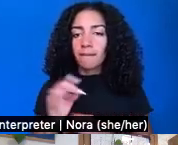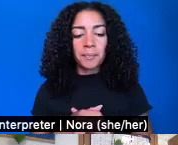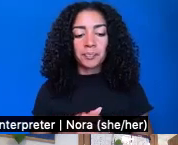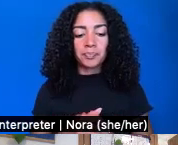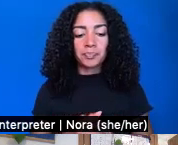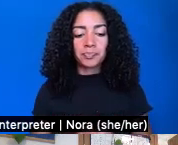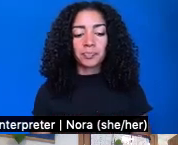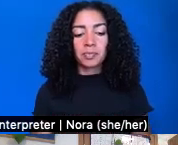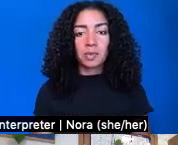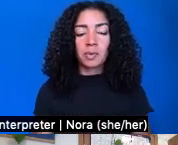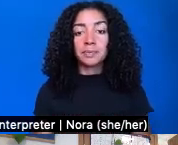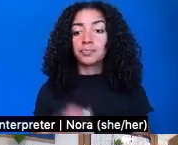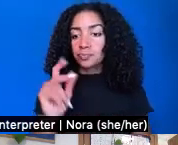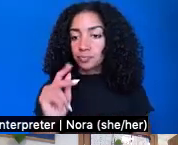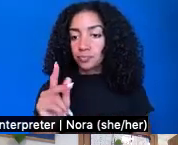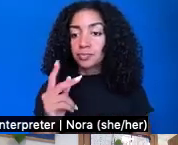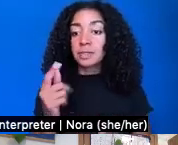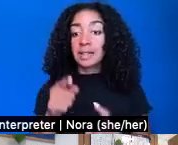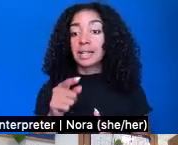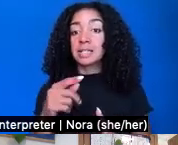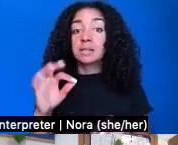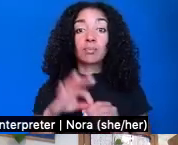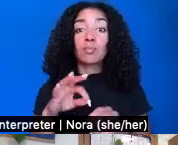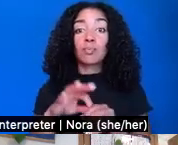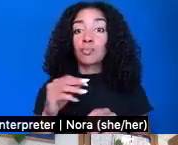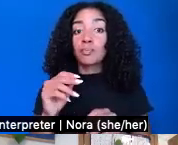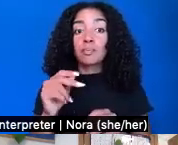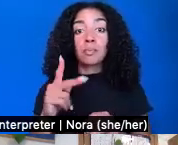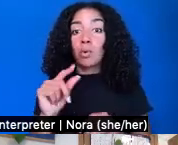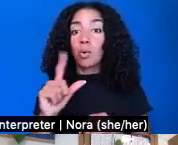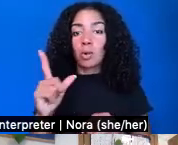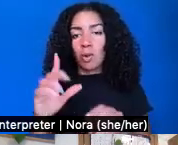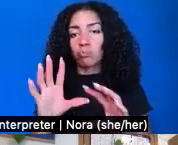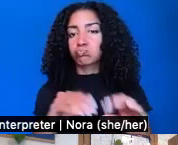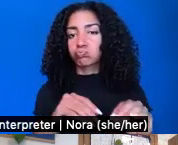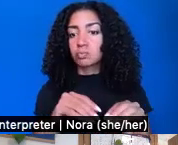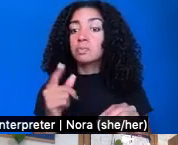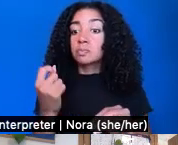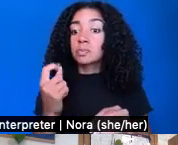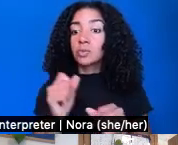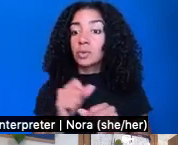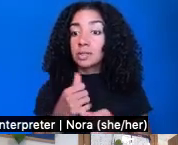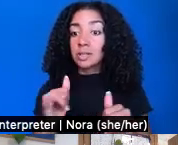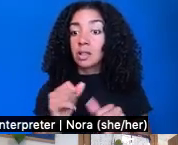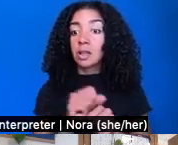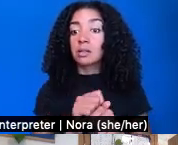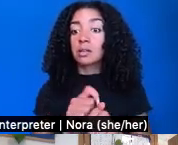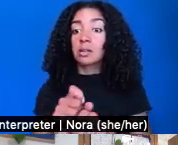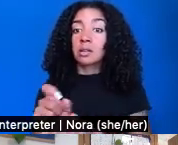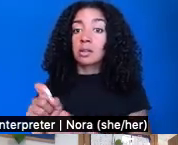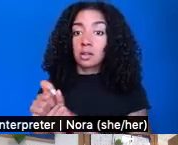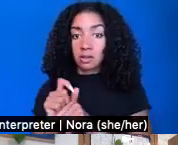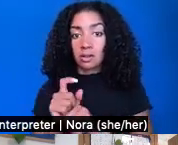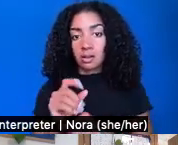All right, I'm going to end this poll and share it with y'all. You're still welcome to type it in the chat if you get back to your